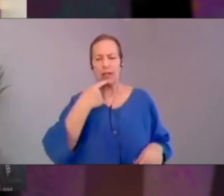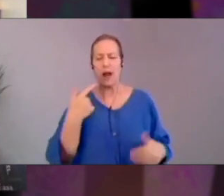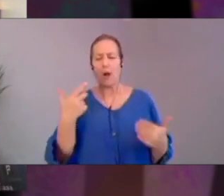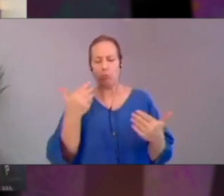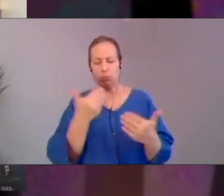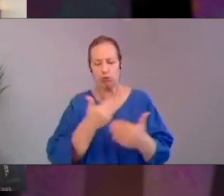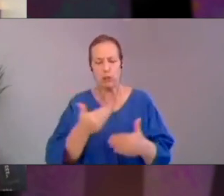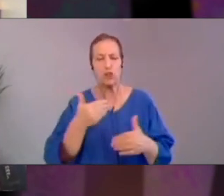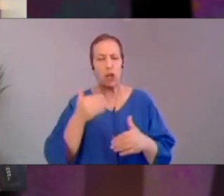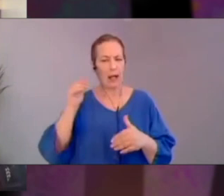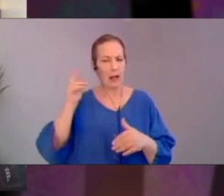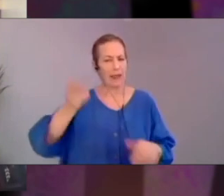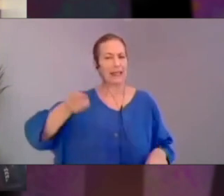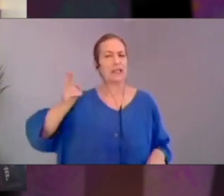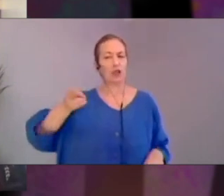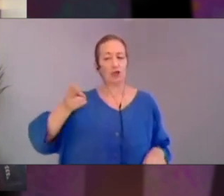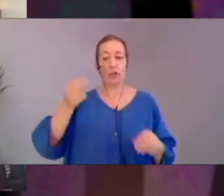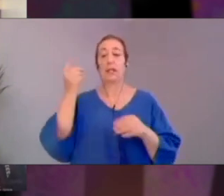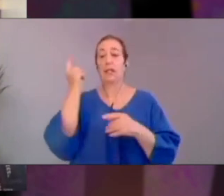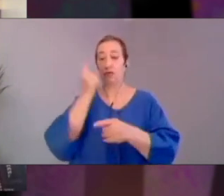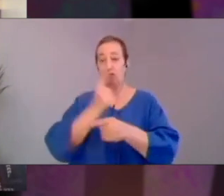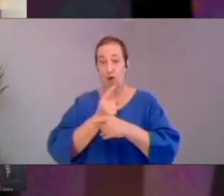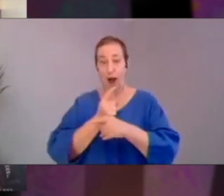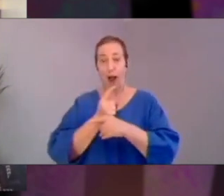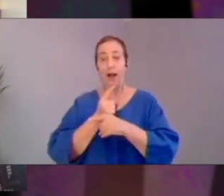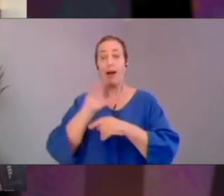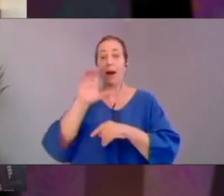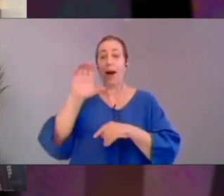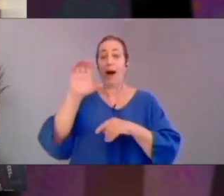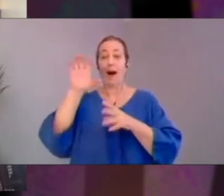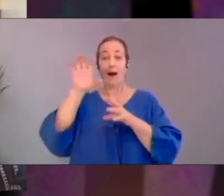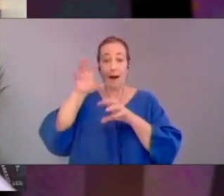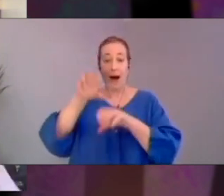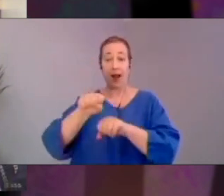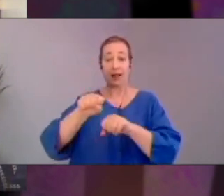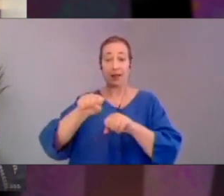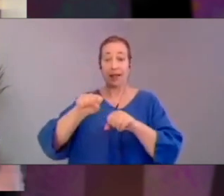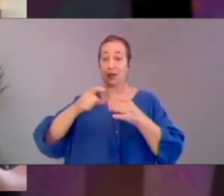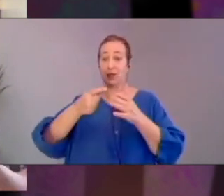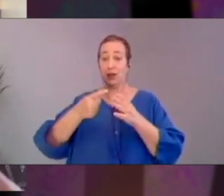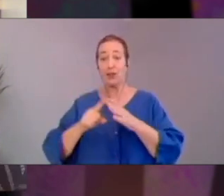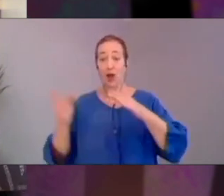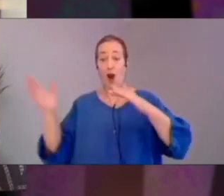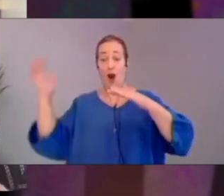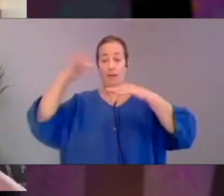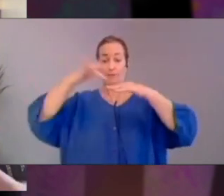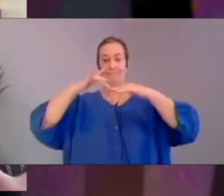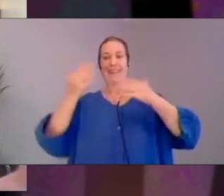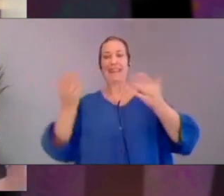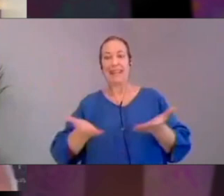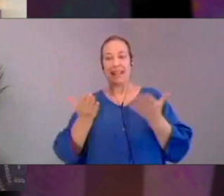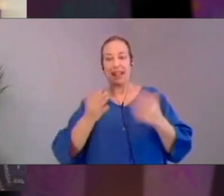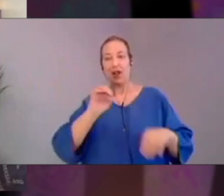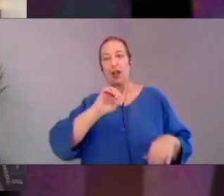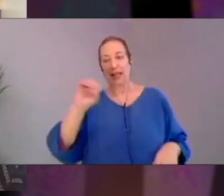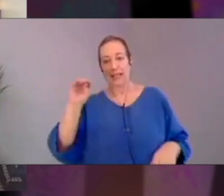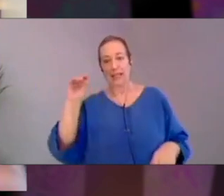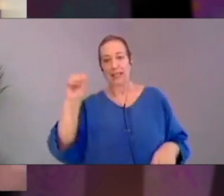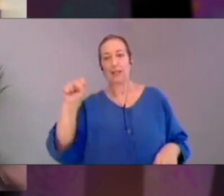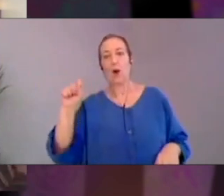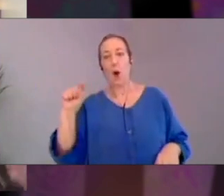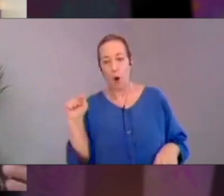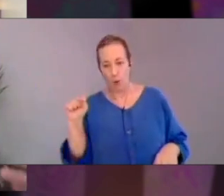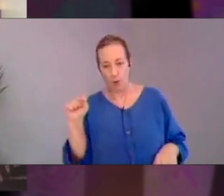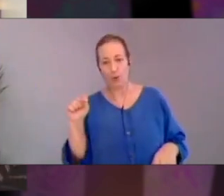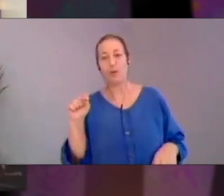colonization started on this coast and spread west, and so that span of time and dealing with it as cities rose on the east coast, as